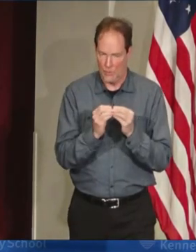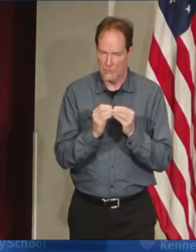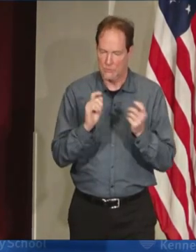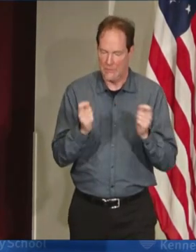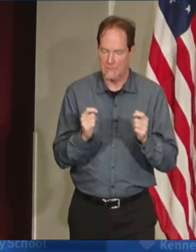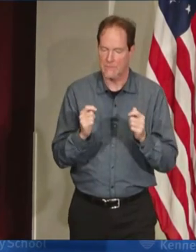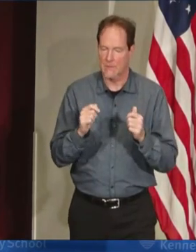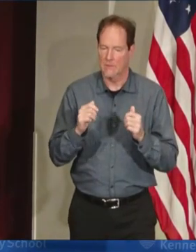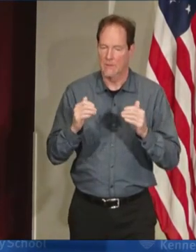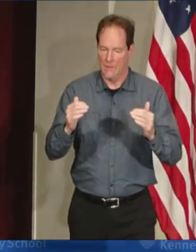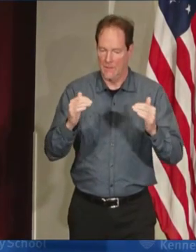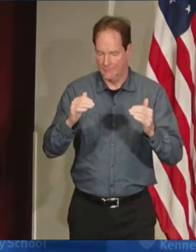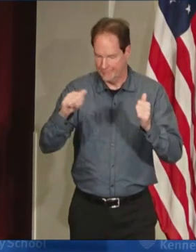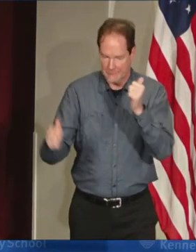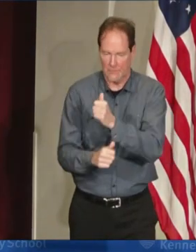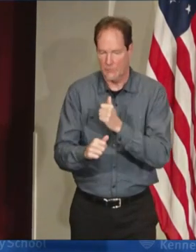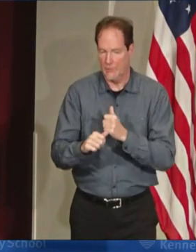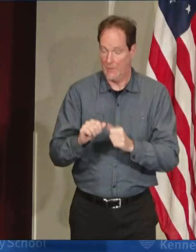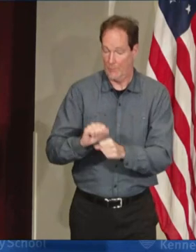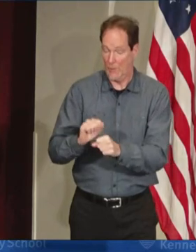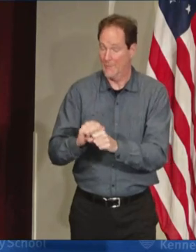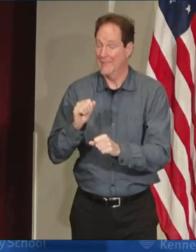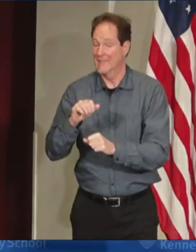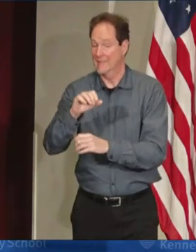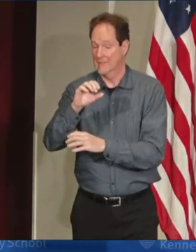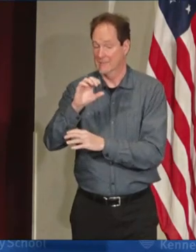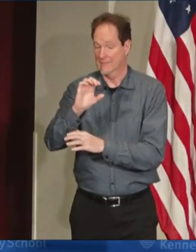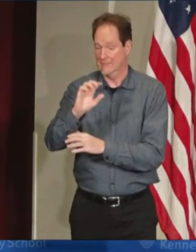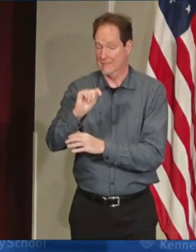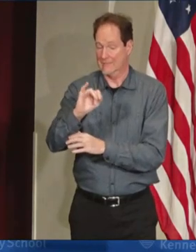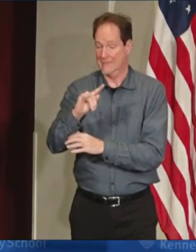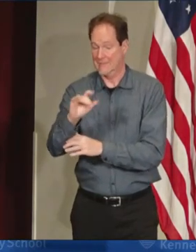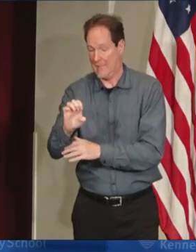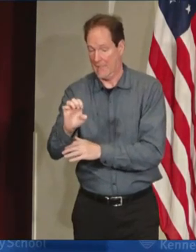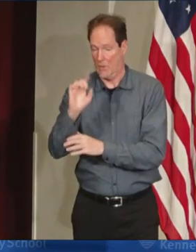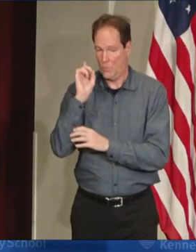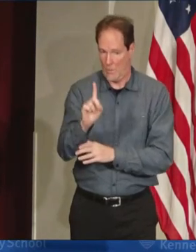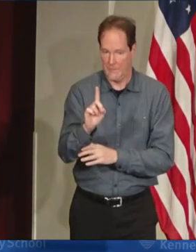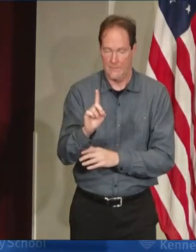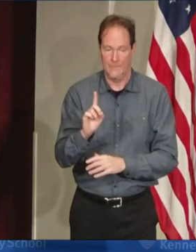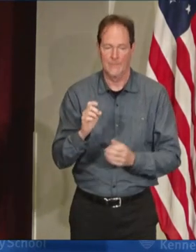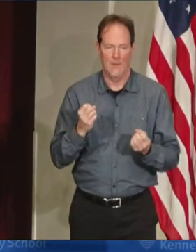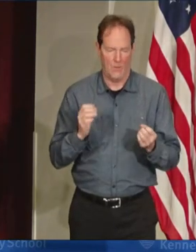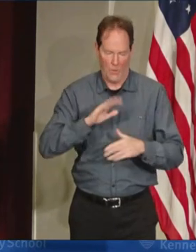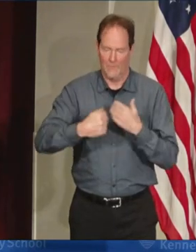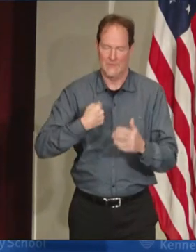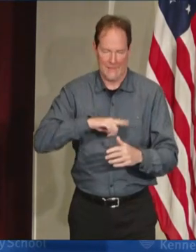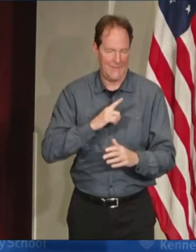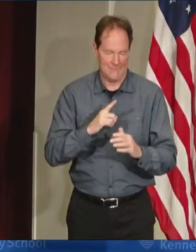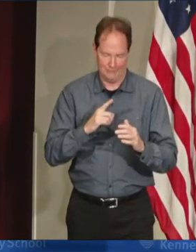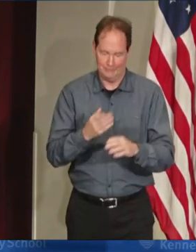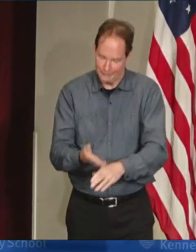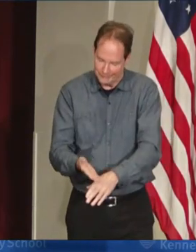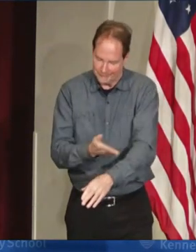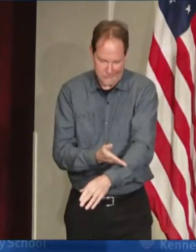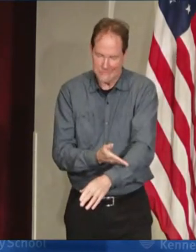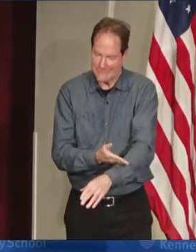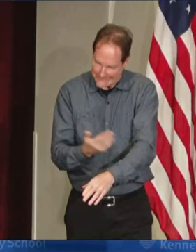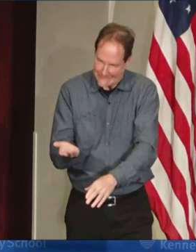I in the employment area, although I think all of us would say we have way more to go. But the discussion